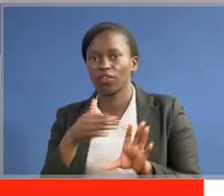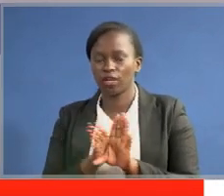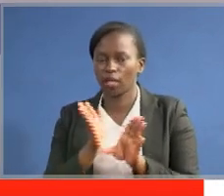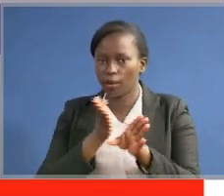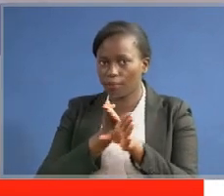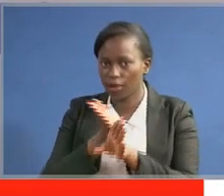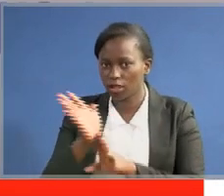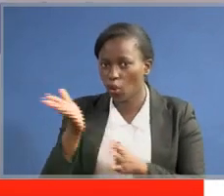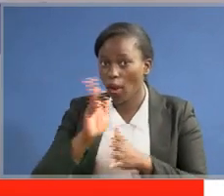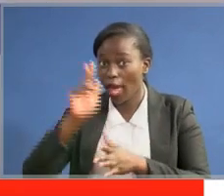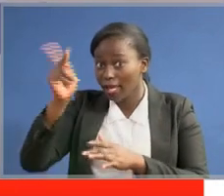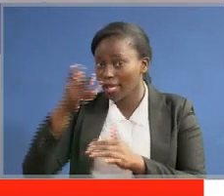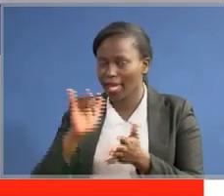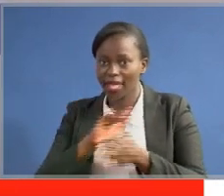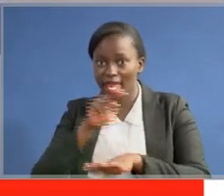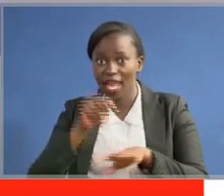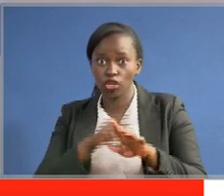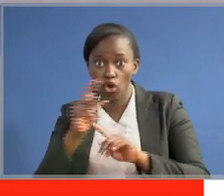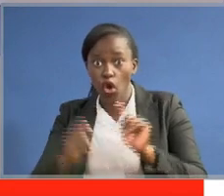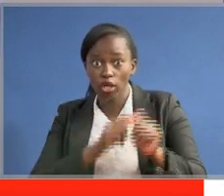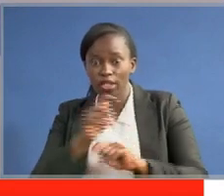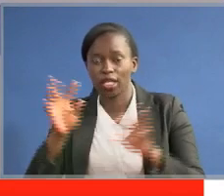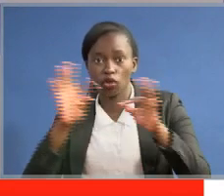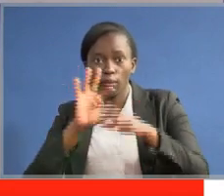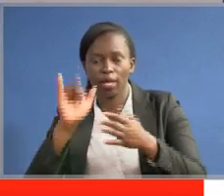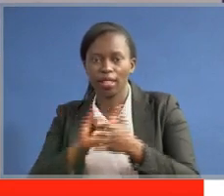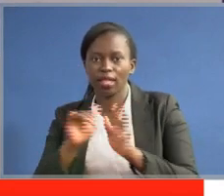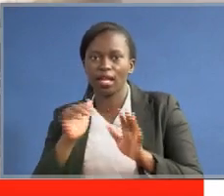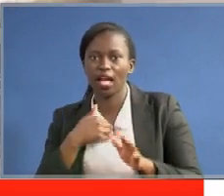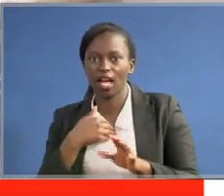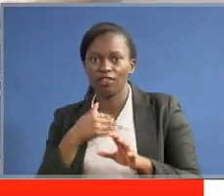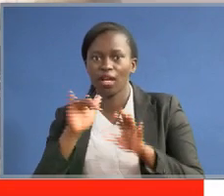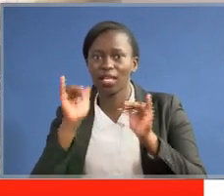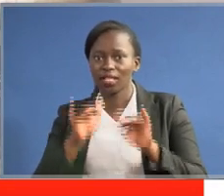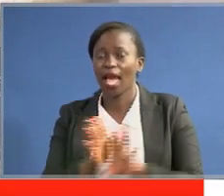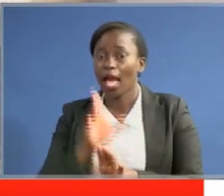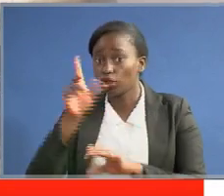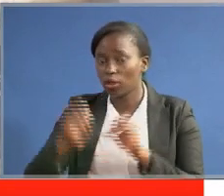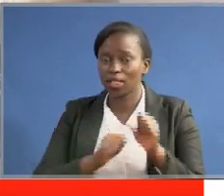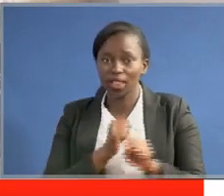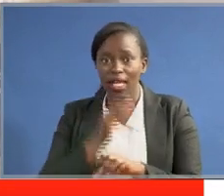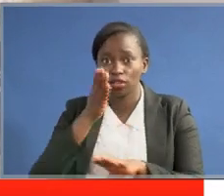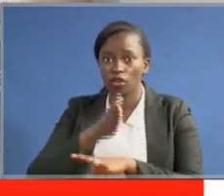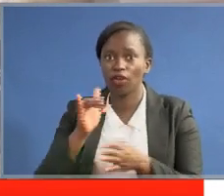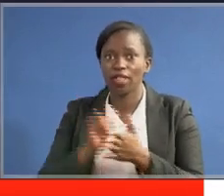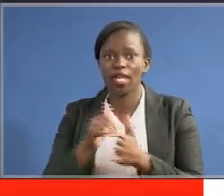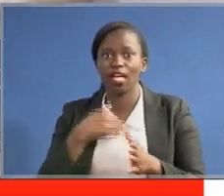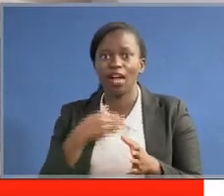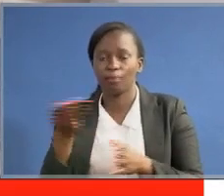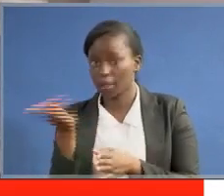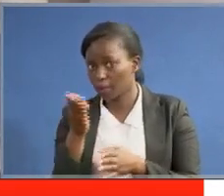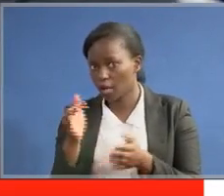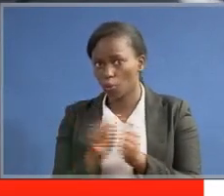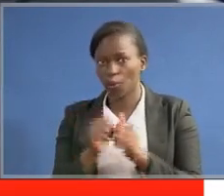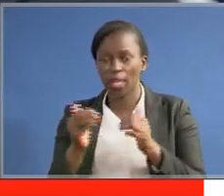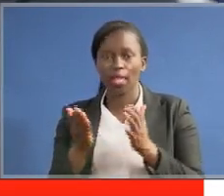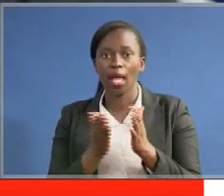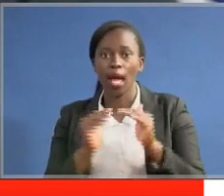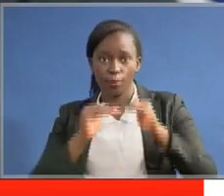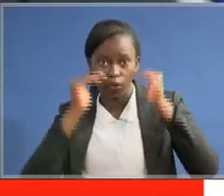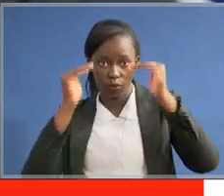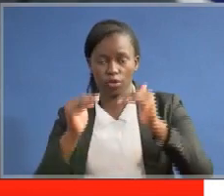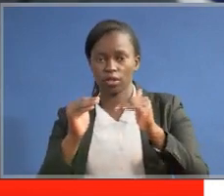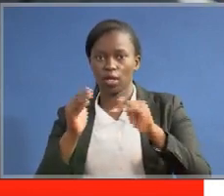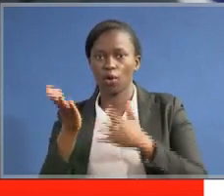stakeholders being the Kenya National Trade Corporation that has been in place for over 50 years and has been mandated with promoting and